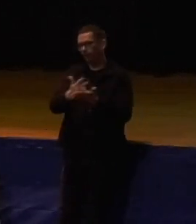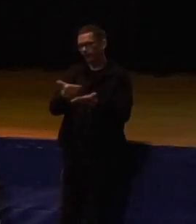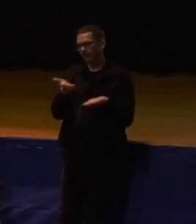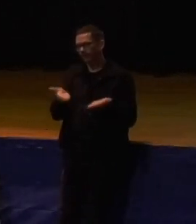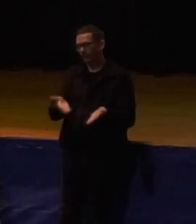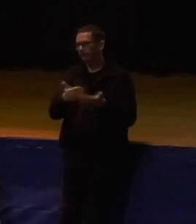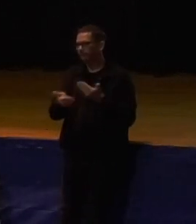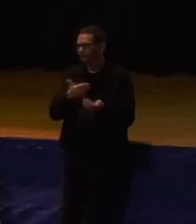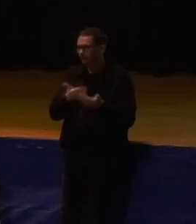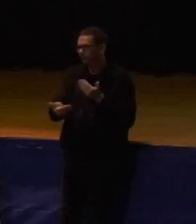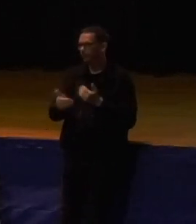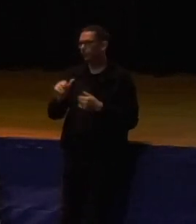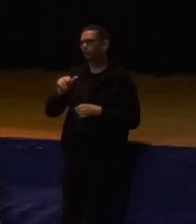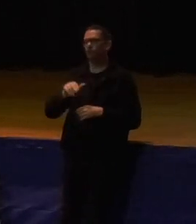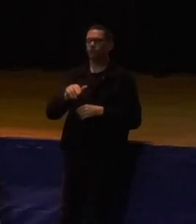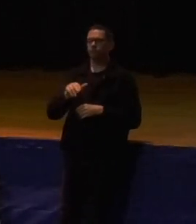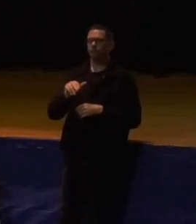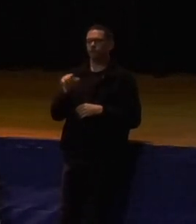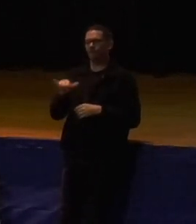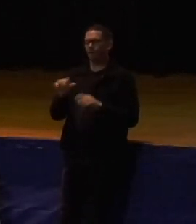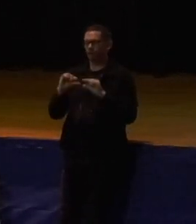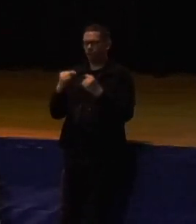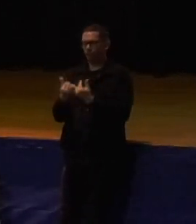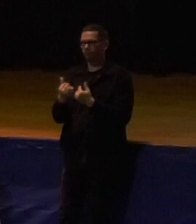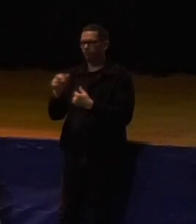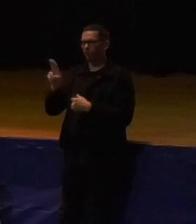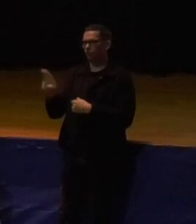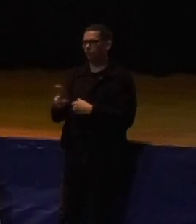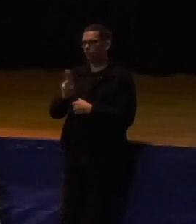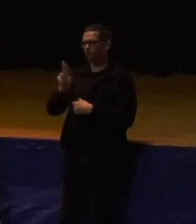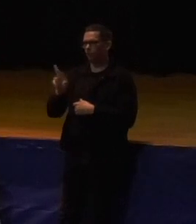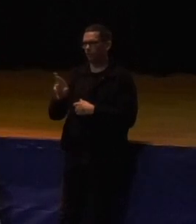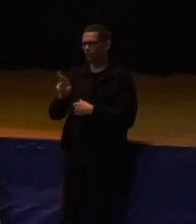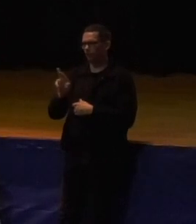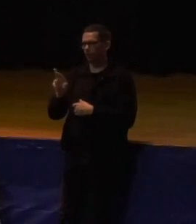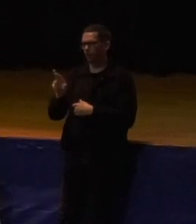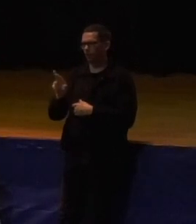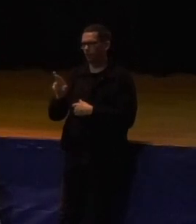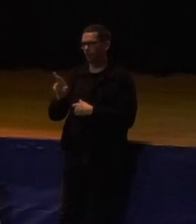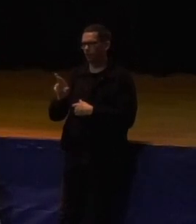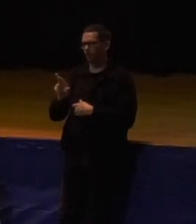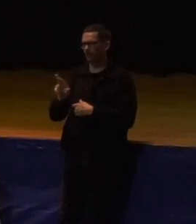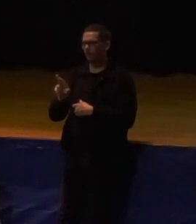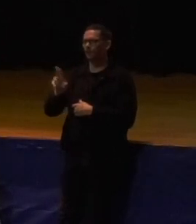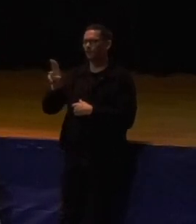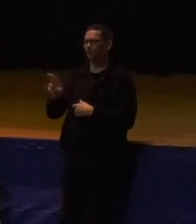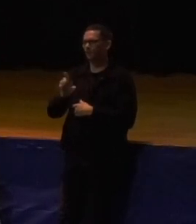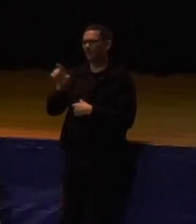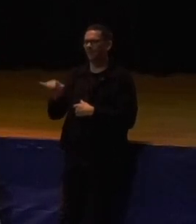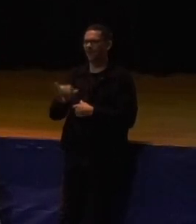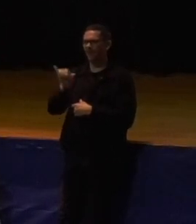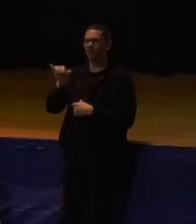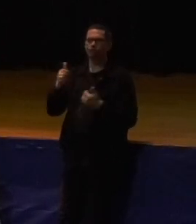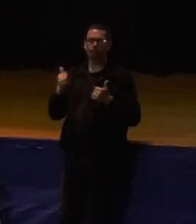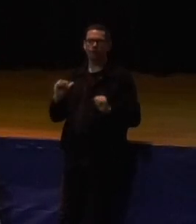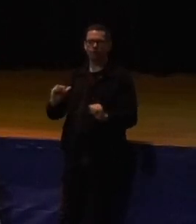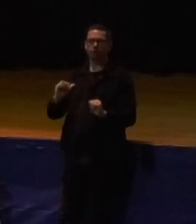really identified as an opportunity and a way to much more efficiently accommodate all of these